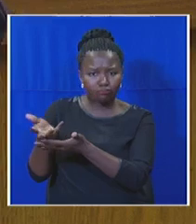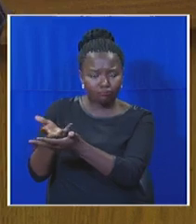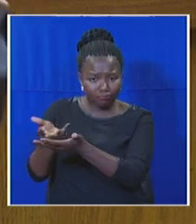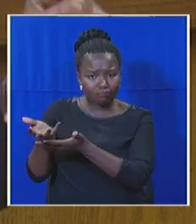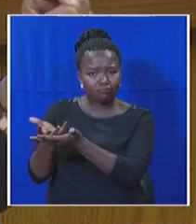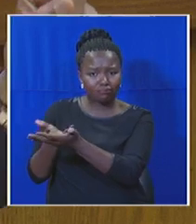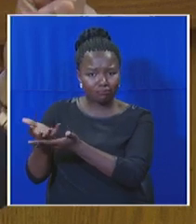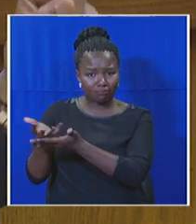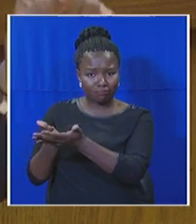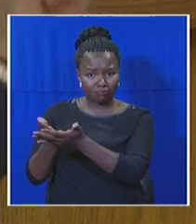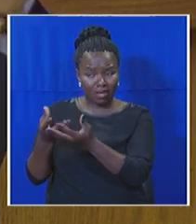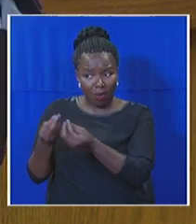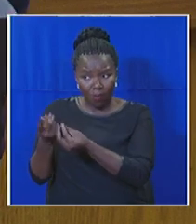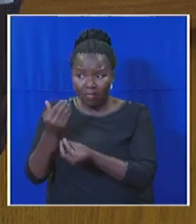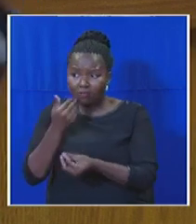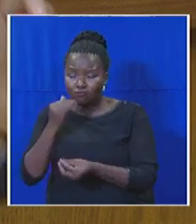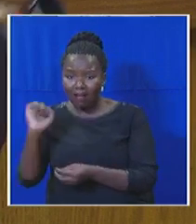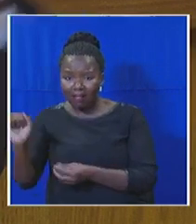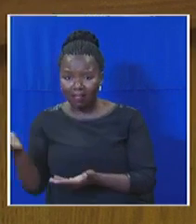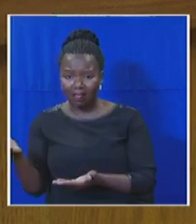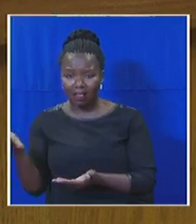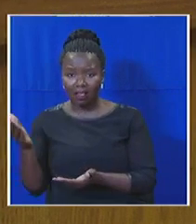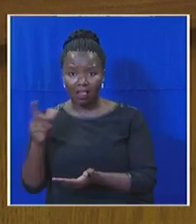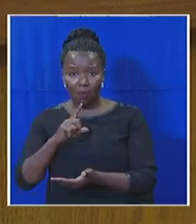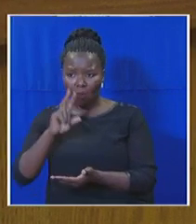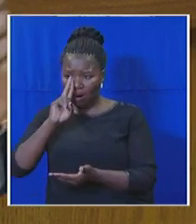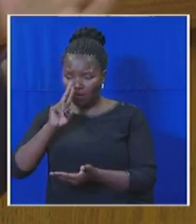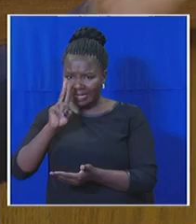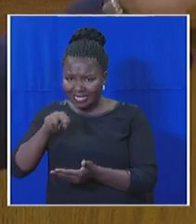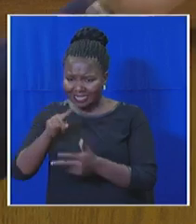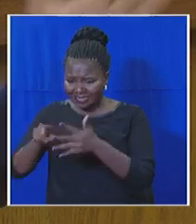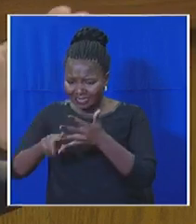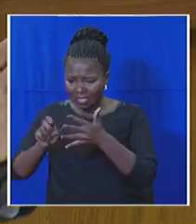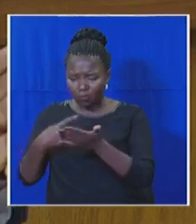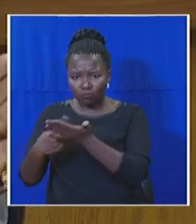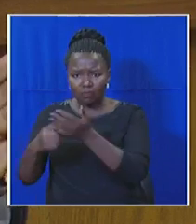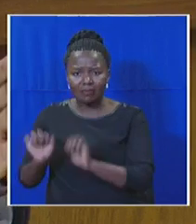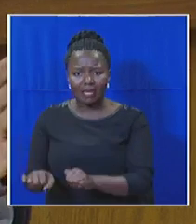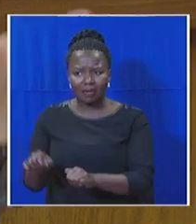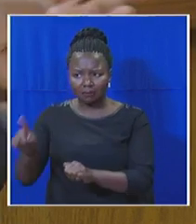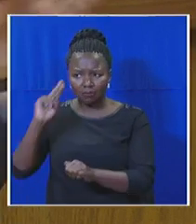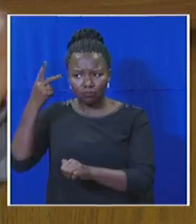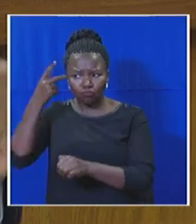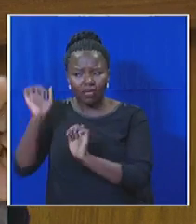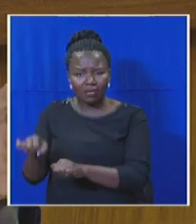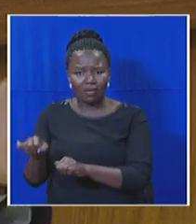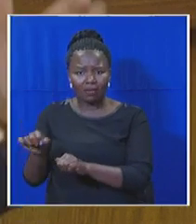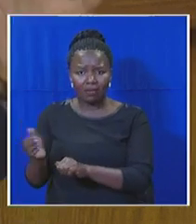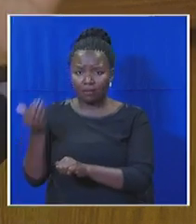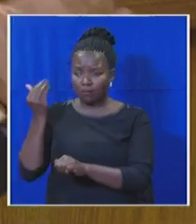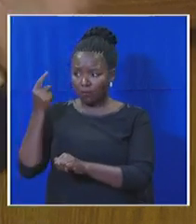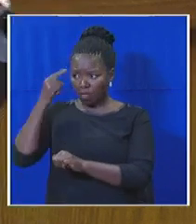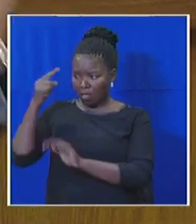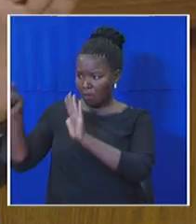engage Hamas, precisely to discuss those matters, to influence them, to move to a